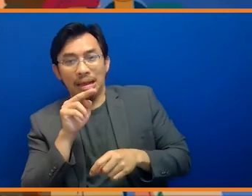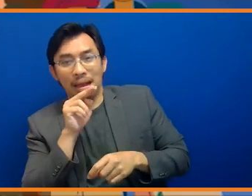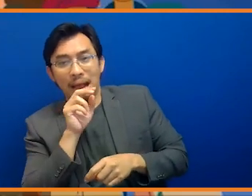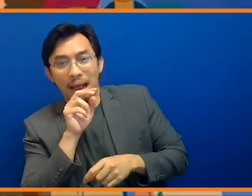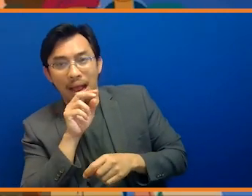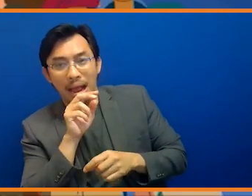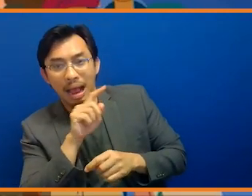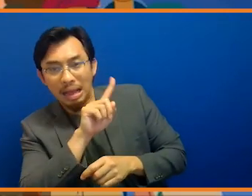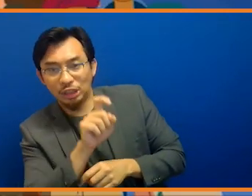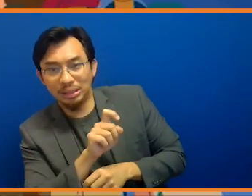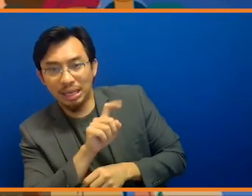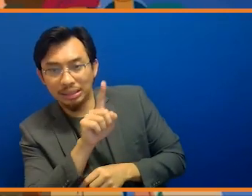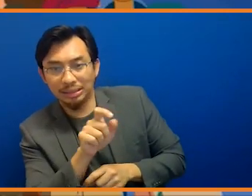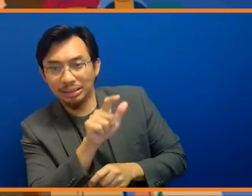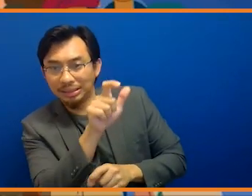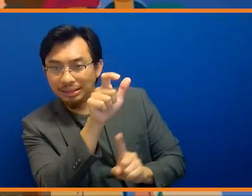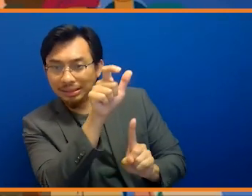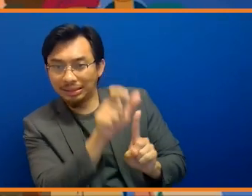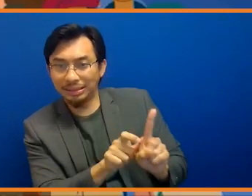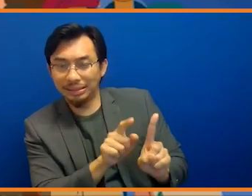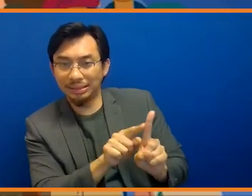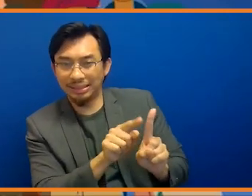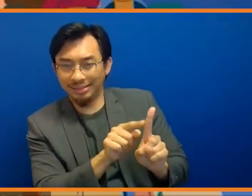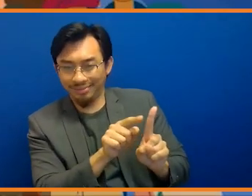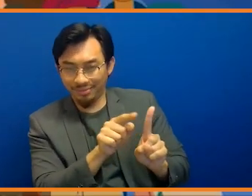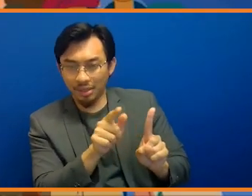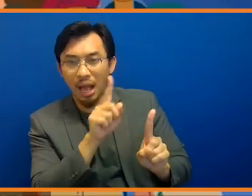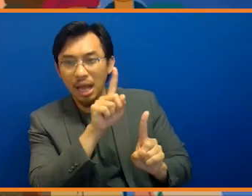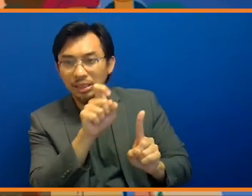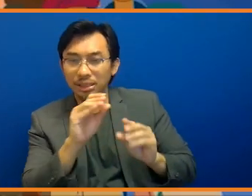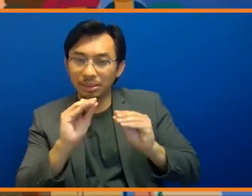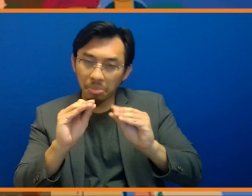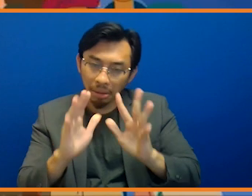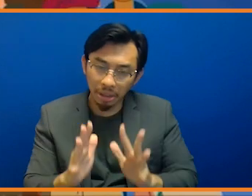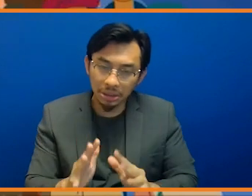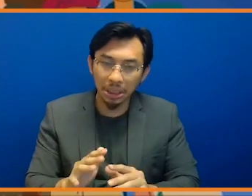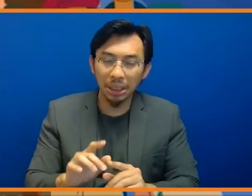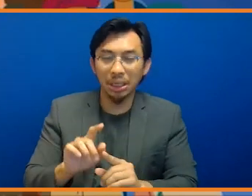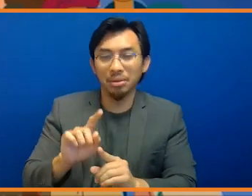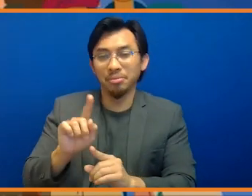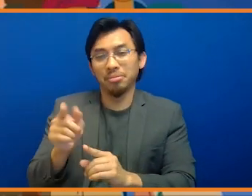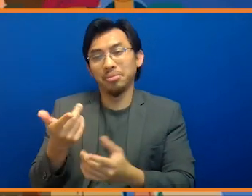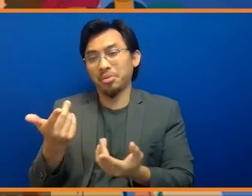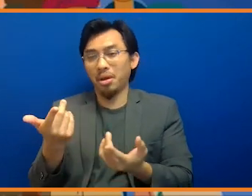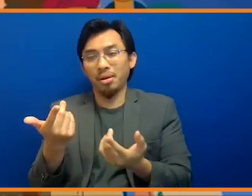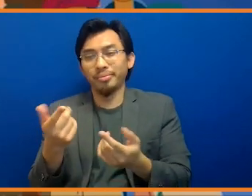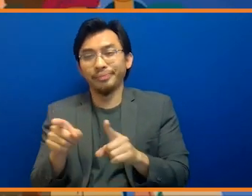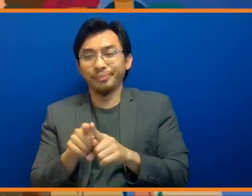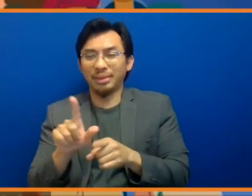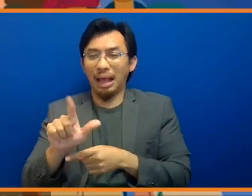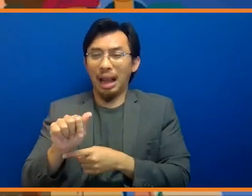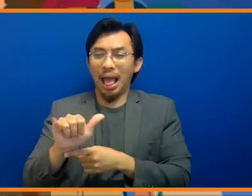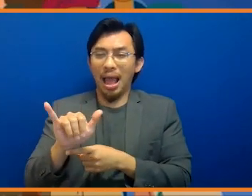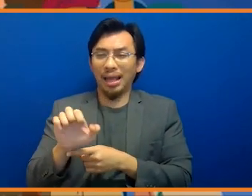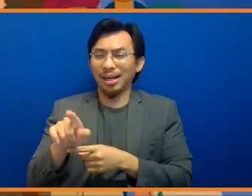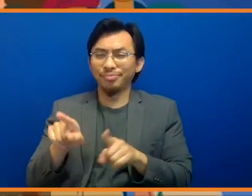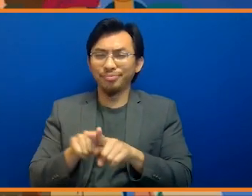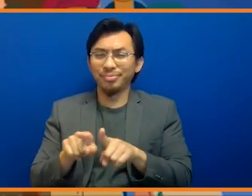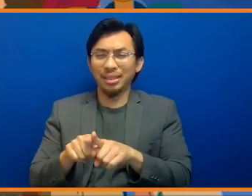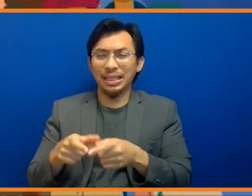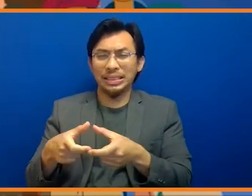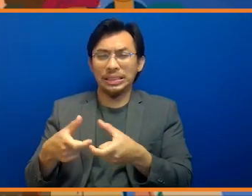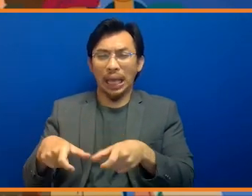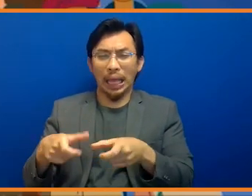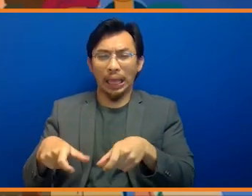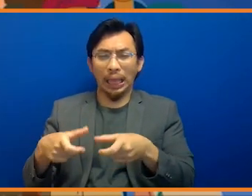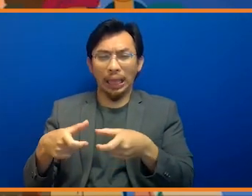ask, okay, the curator or ask the professor, the teacher, what is this mean in the like a layer cake, yeah, like a